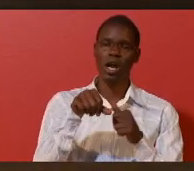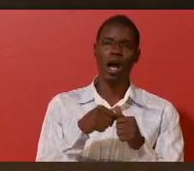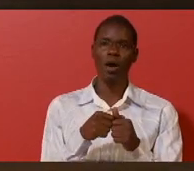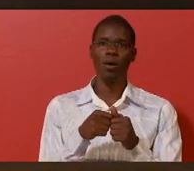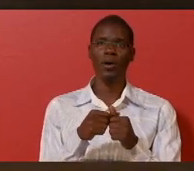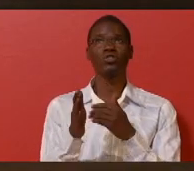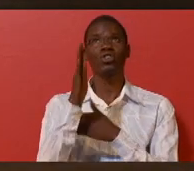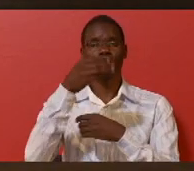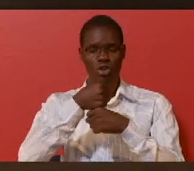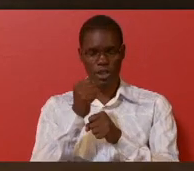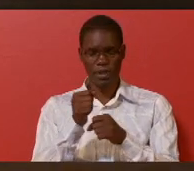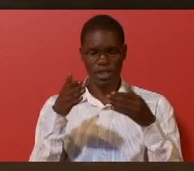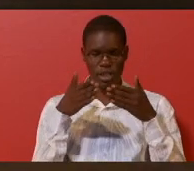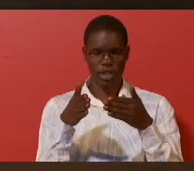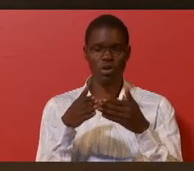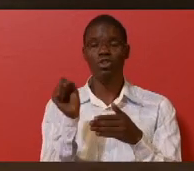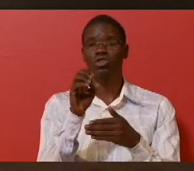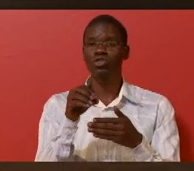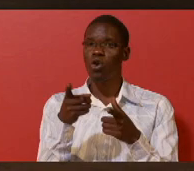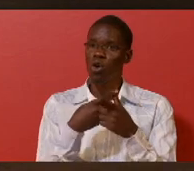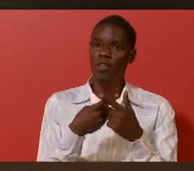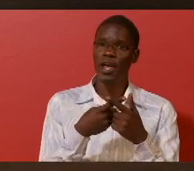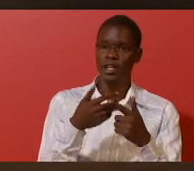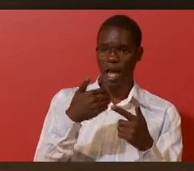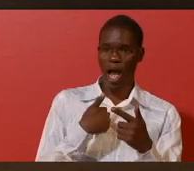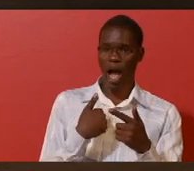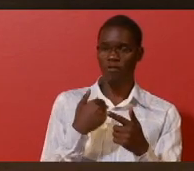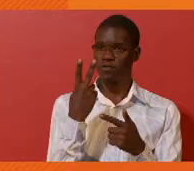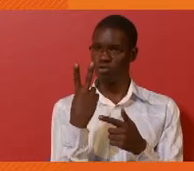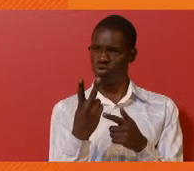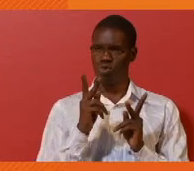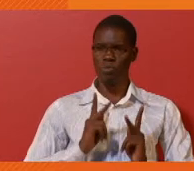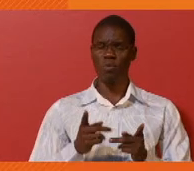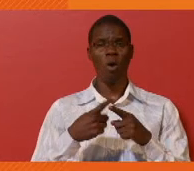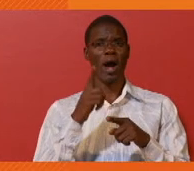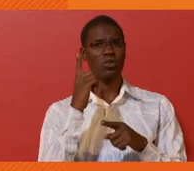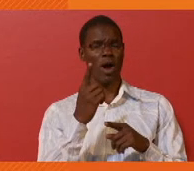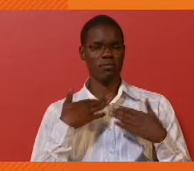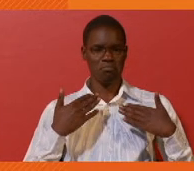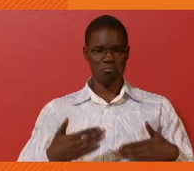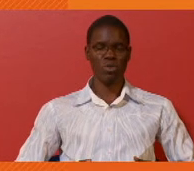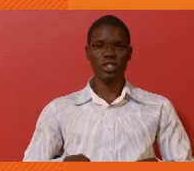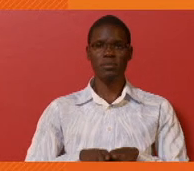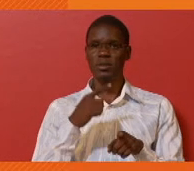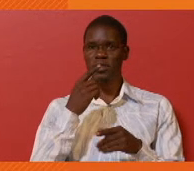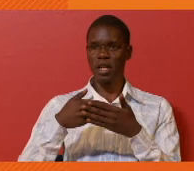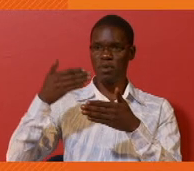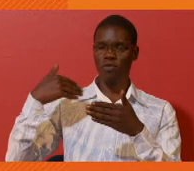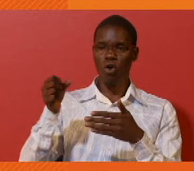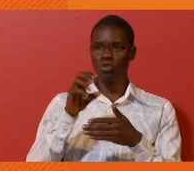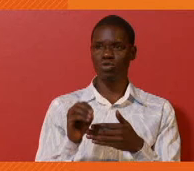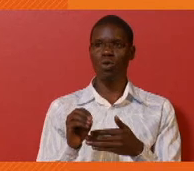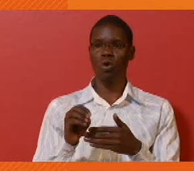invention of sexuality. So then, they are no longer two, but one flesh, as we said earlier.